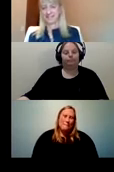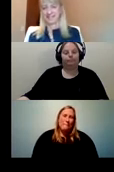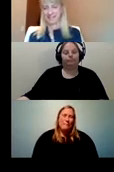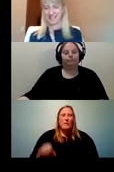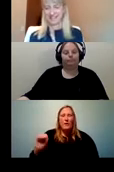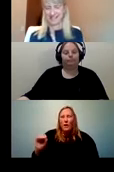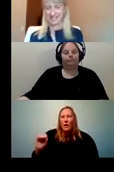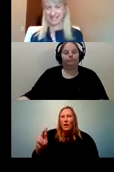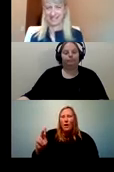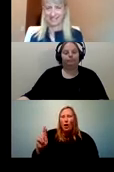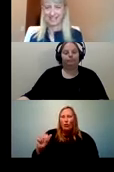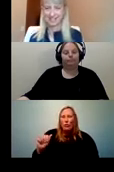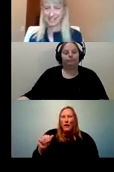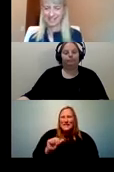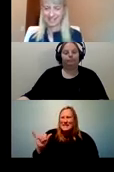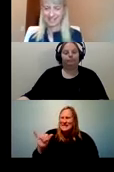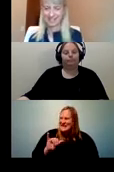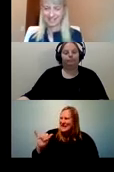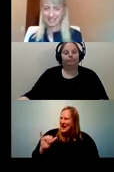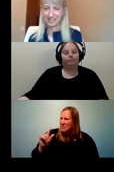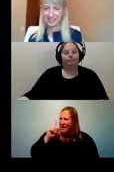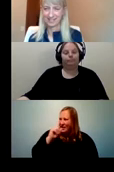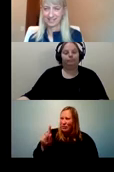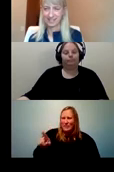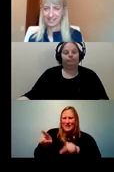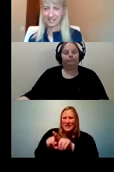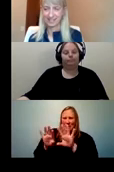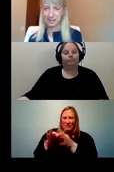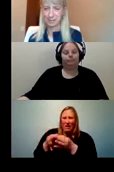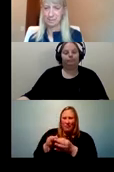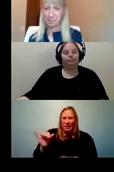corn. They're I think they're related. I think they're the same family.